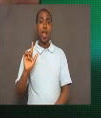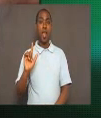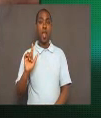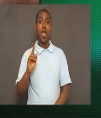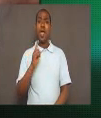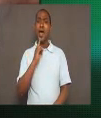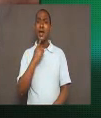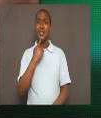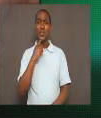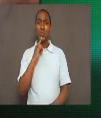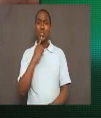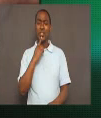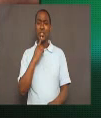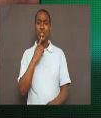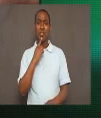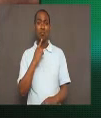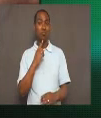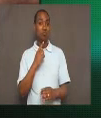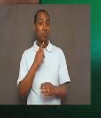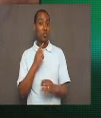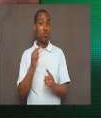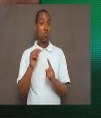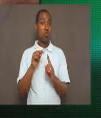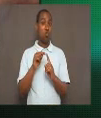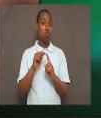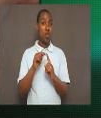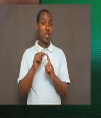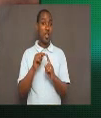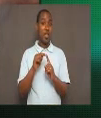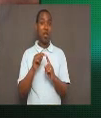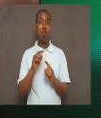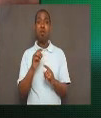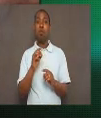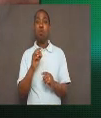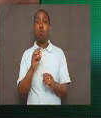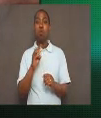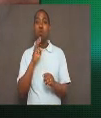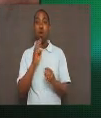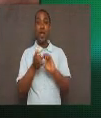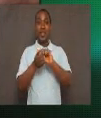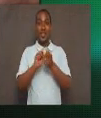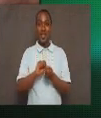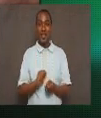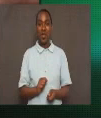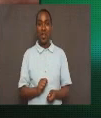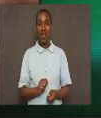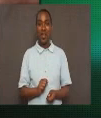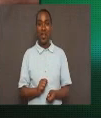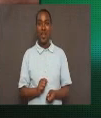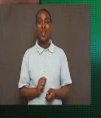Bile neutralizes acids in the food, which stabilizes an